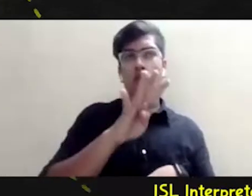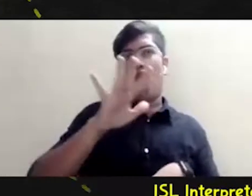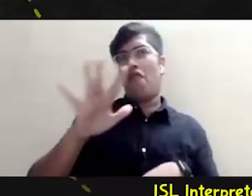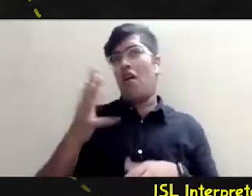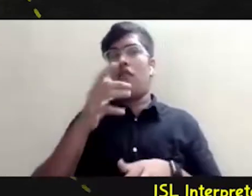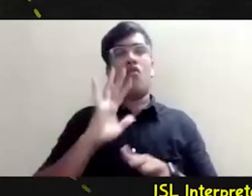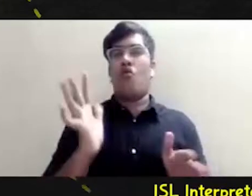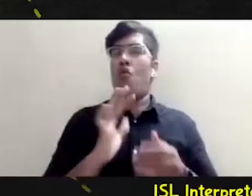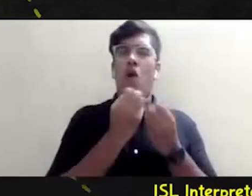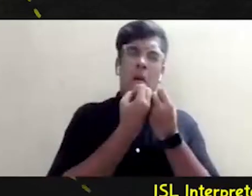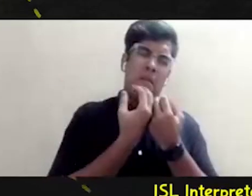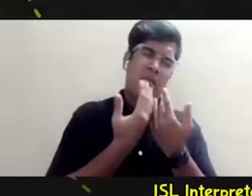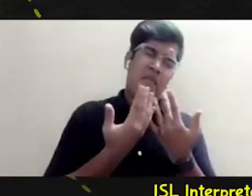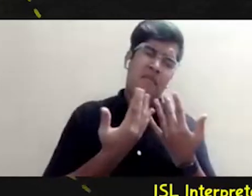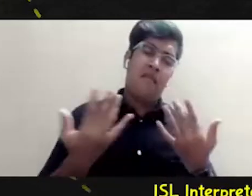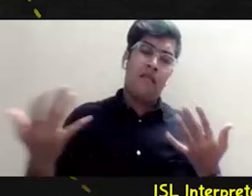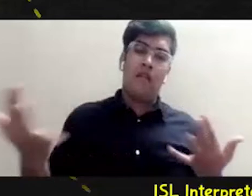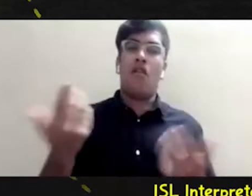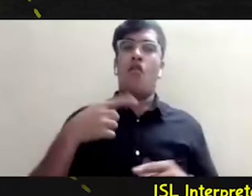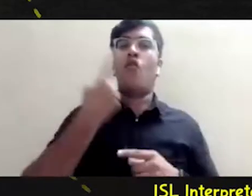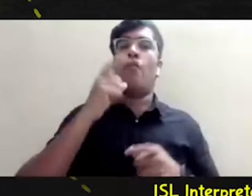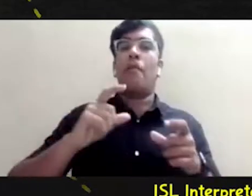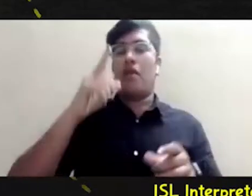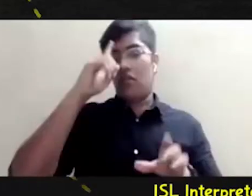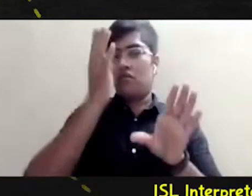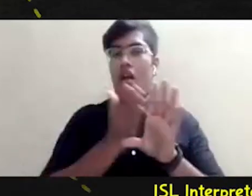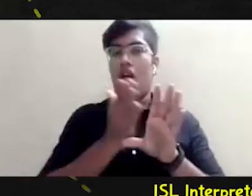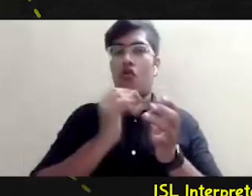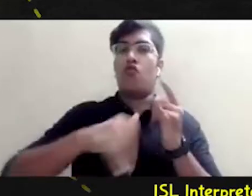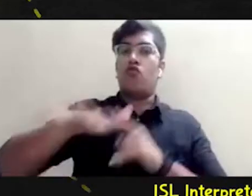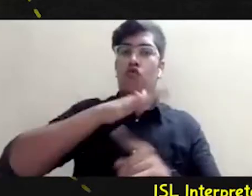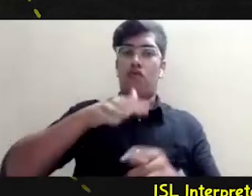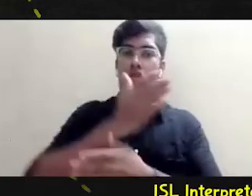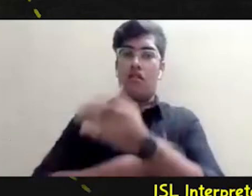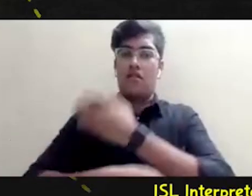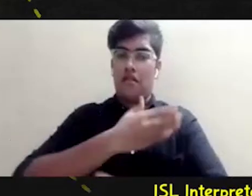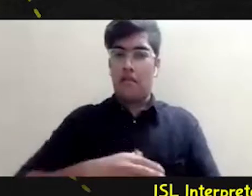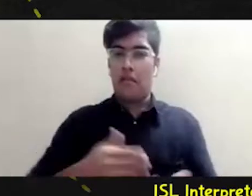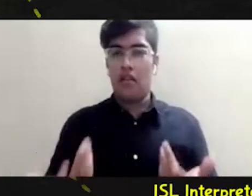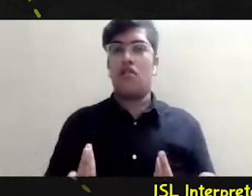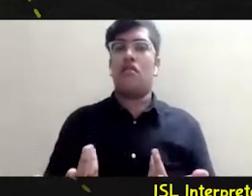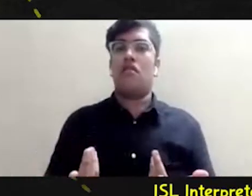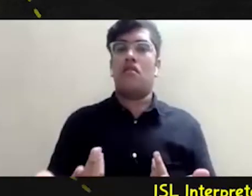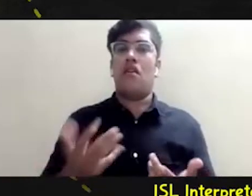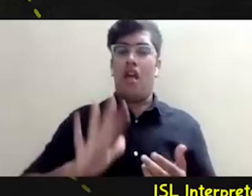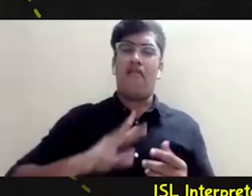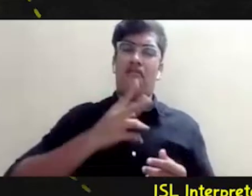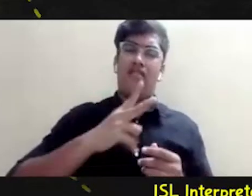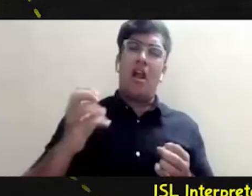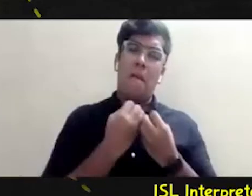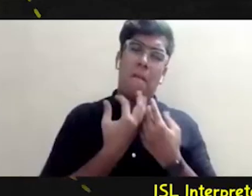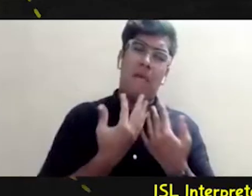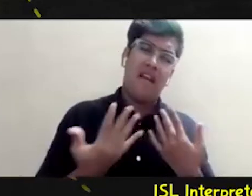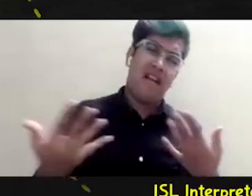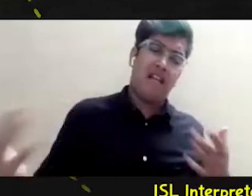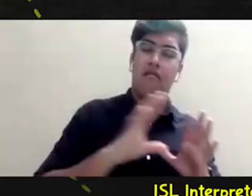it. There are persons with psychosocial disabilities also, they need to be taken into consideration. So there's a whole range there